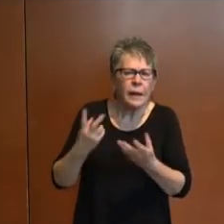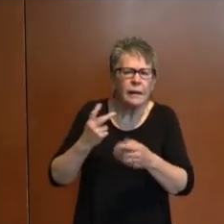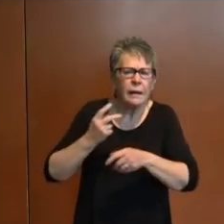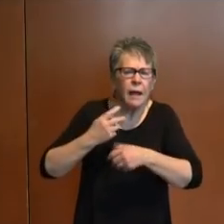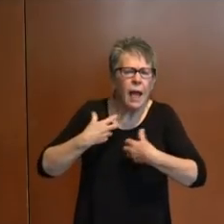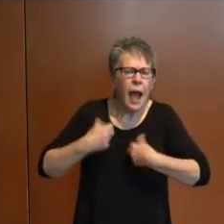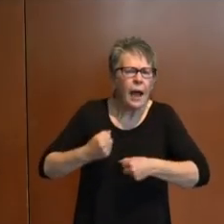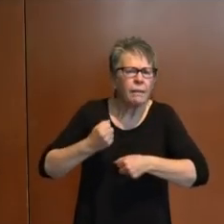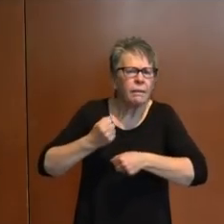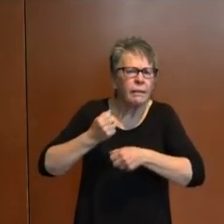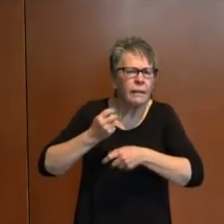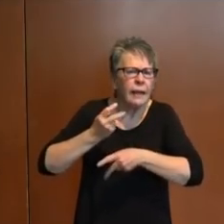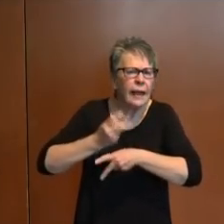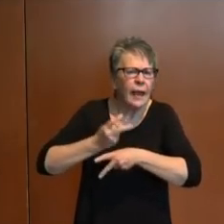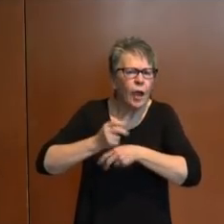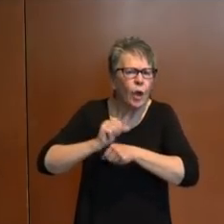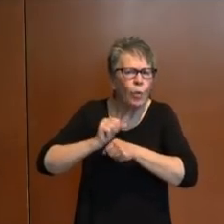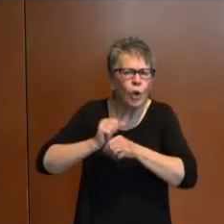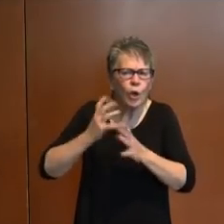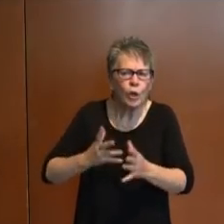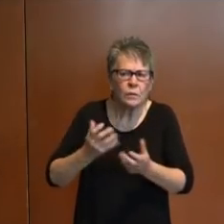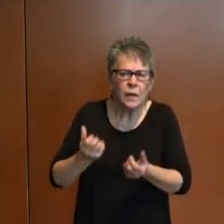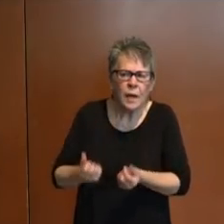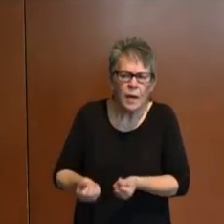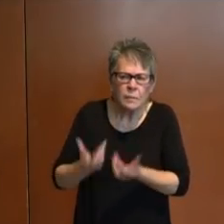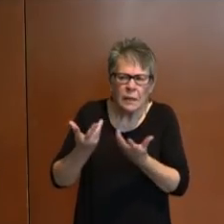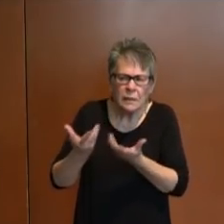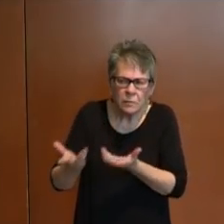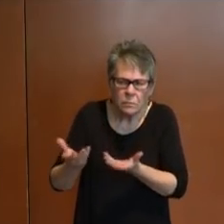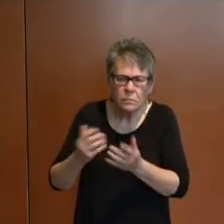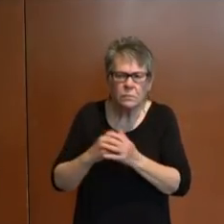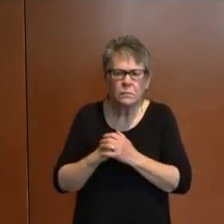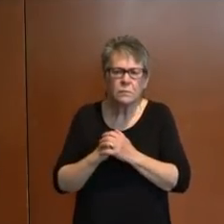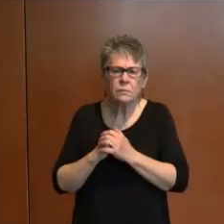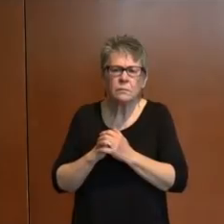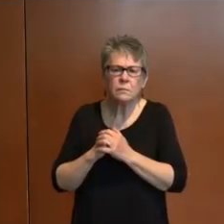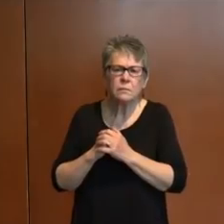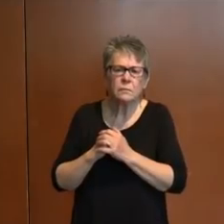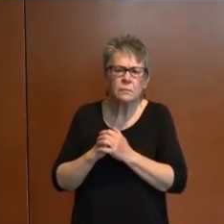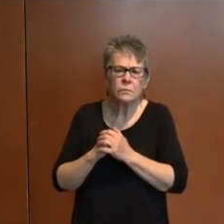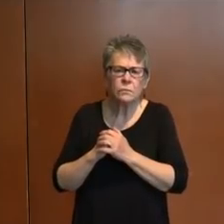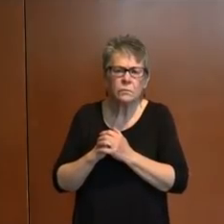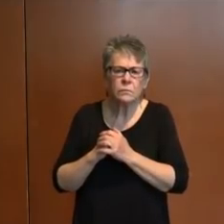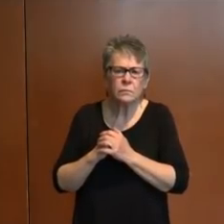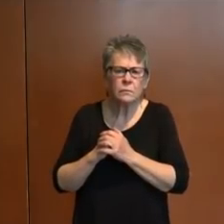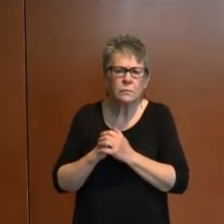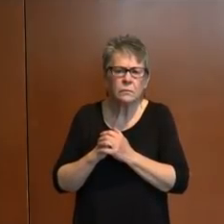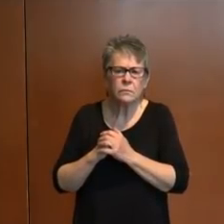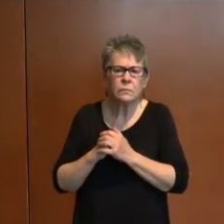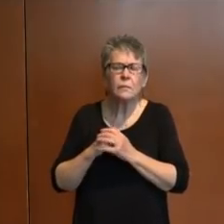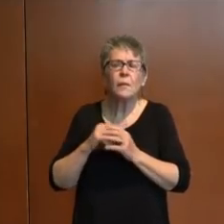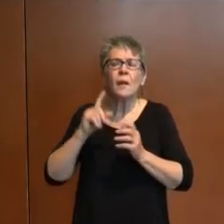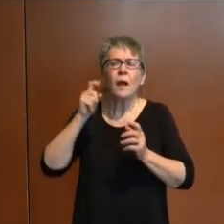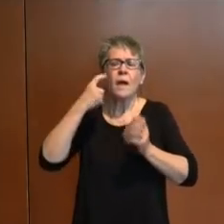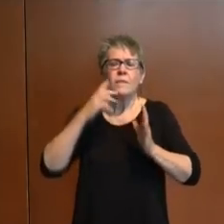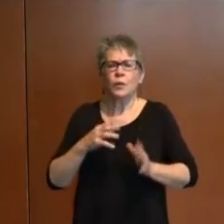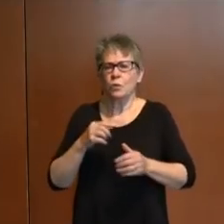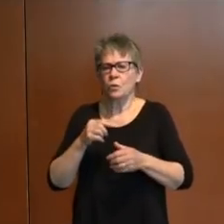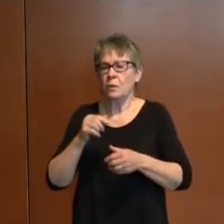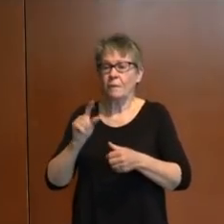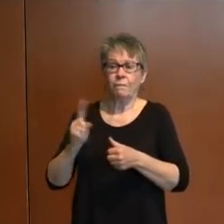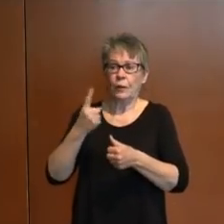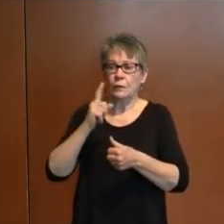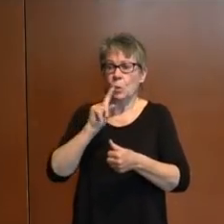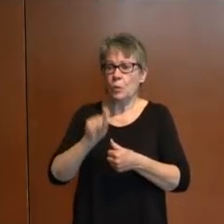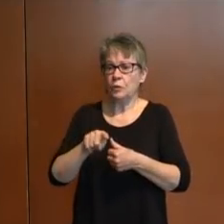the first one and then throw it open to the folks to my right, and obviously Pat can come in here. The pop-up hospitals, I will say this,